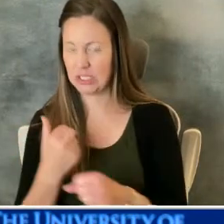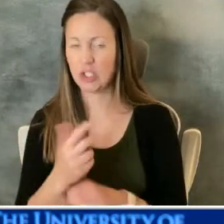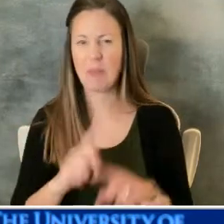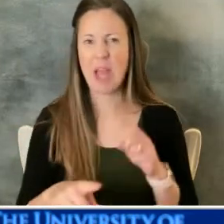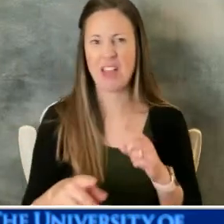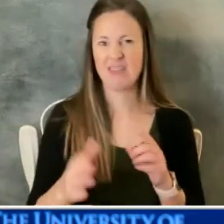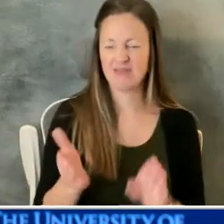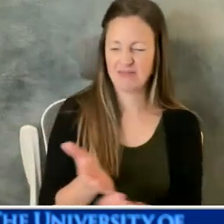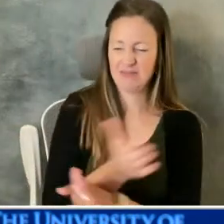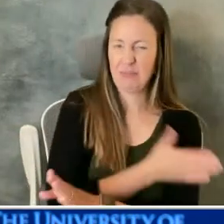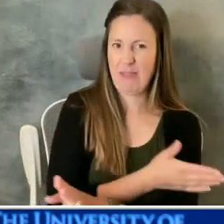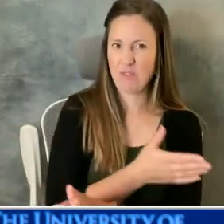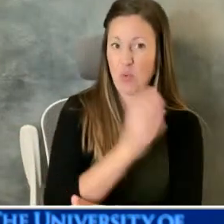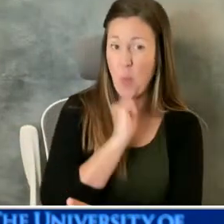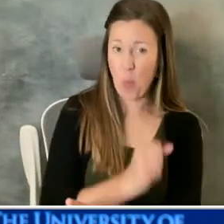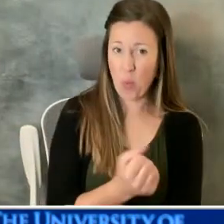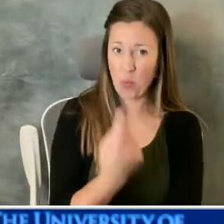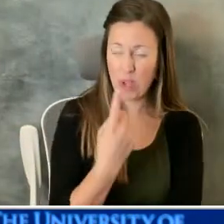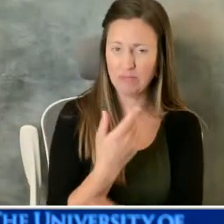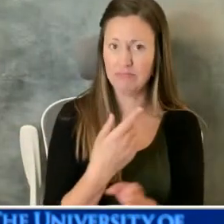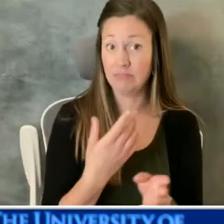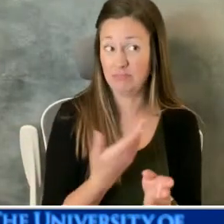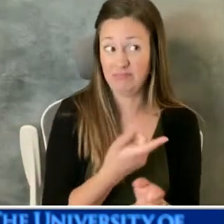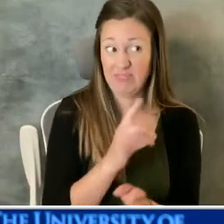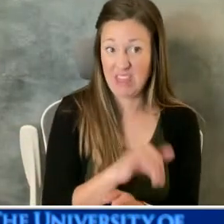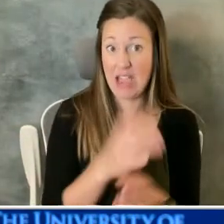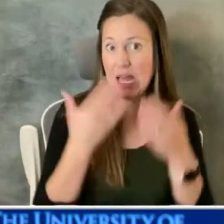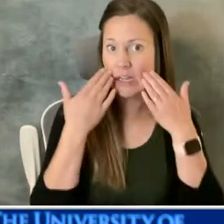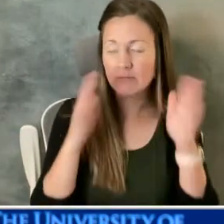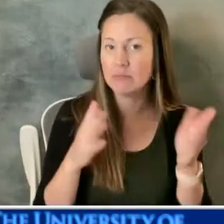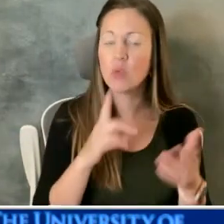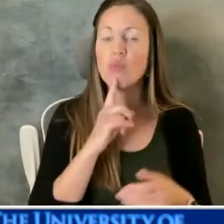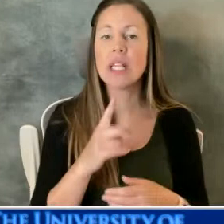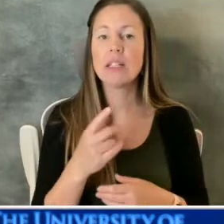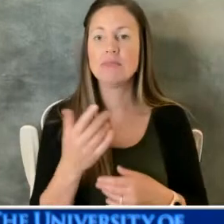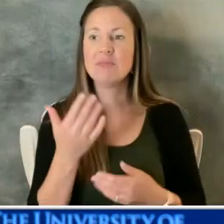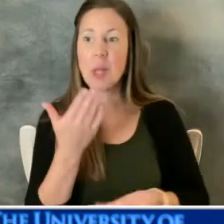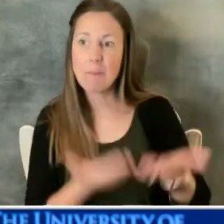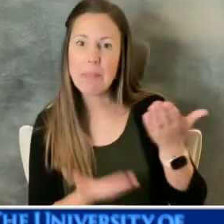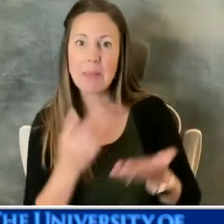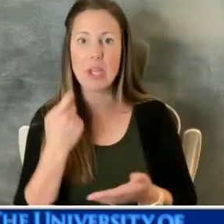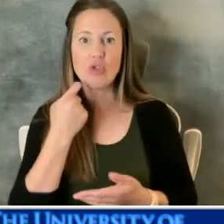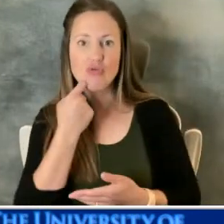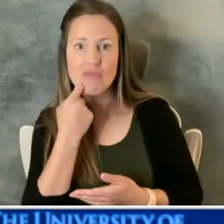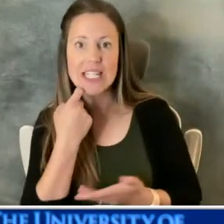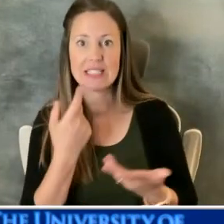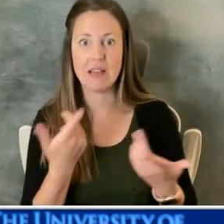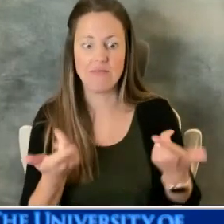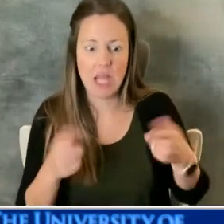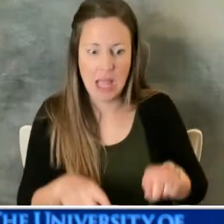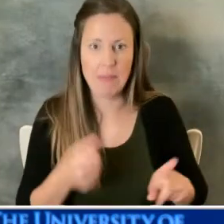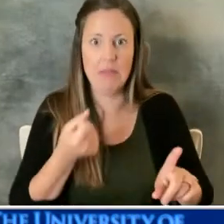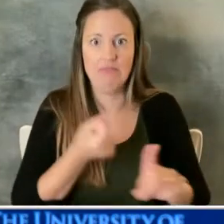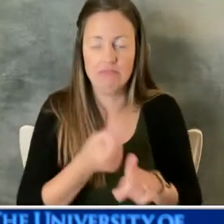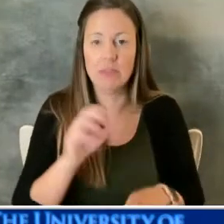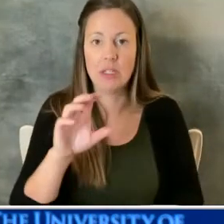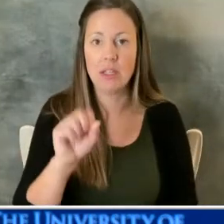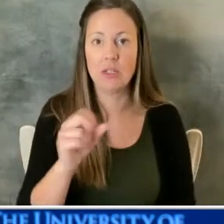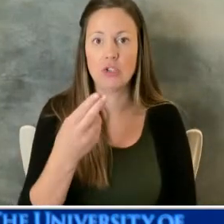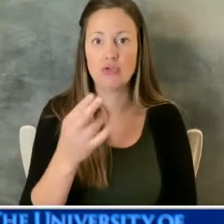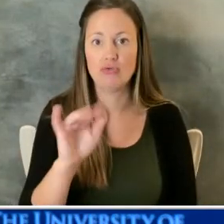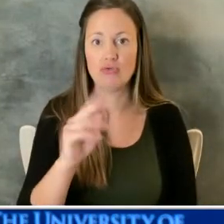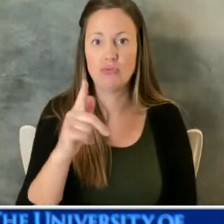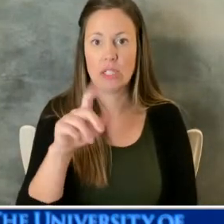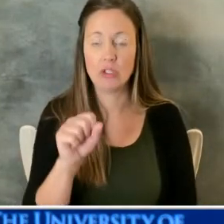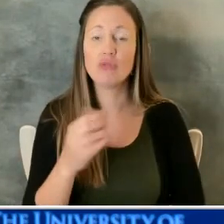she got. If she got the older one, it's certainly understandable if she maybe got a recent episode of shingles. And it is recommended after an